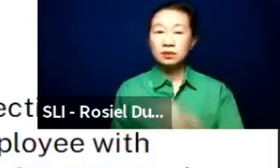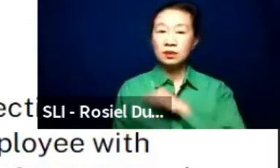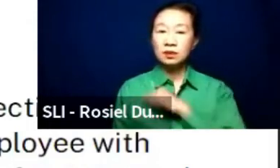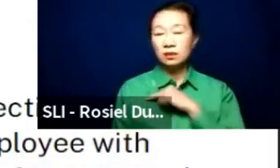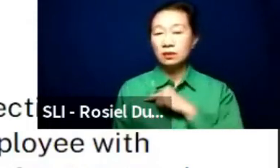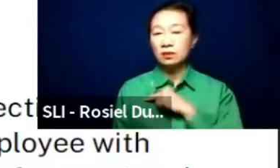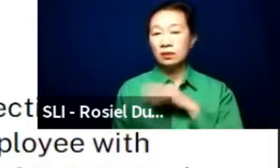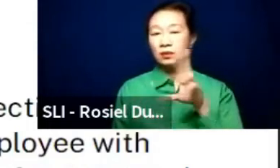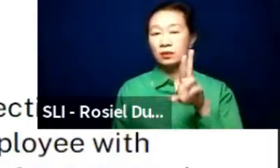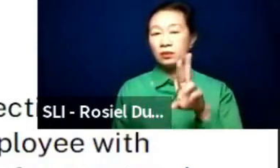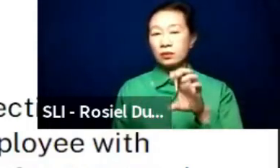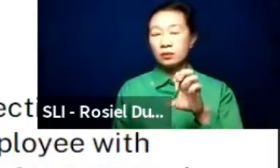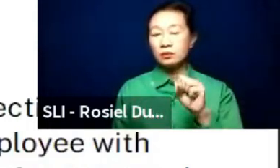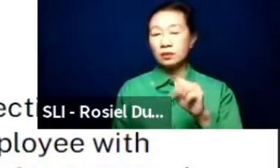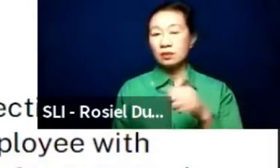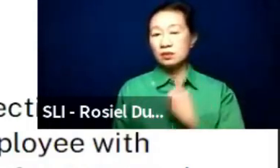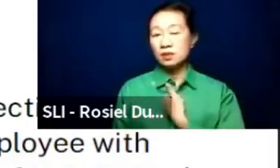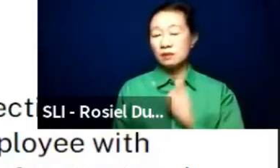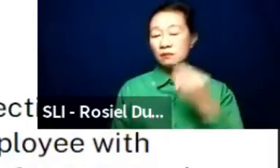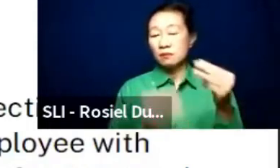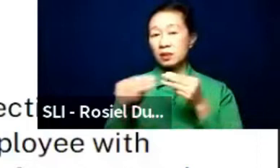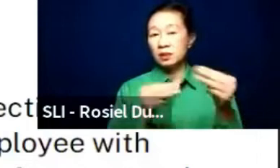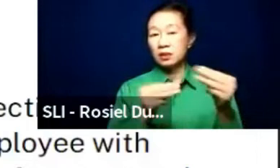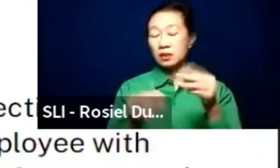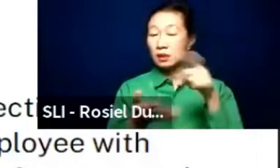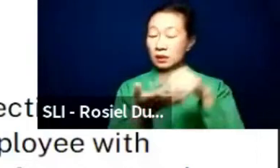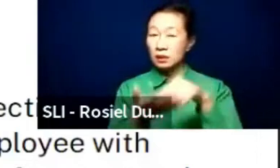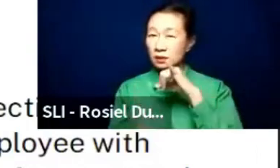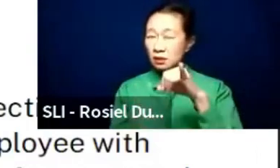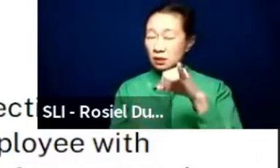natural cues or self-management. So dito yung